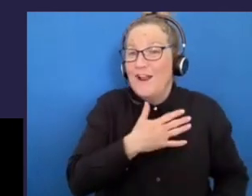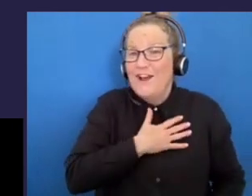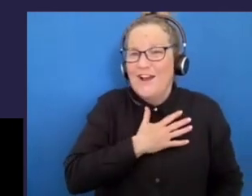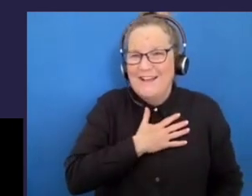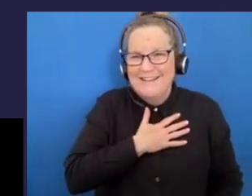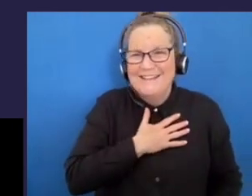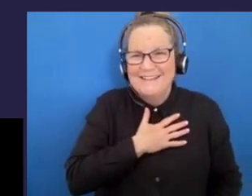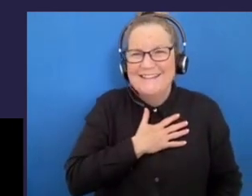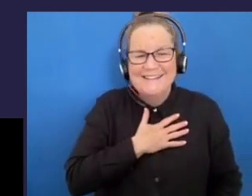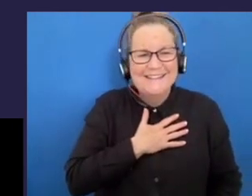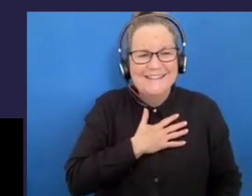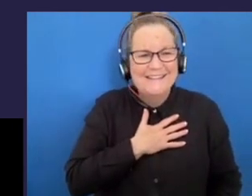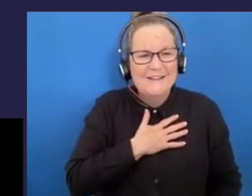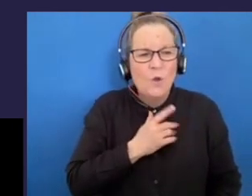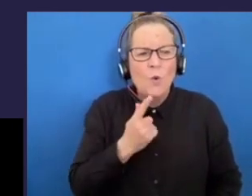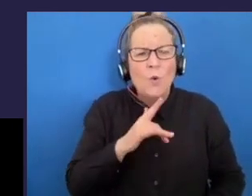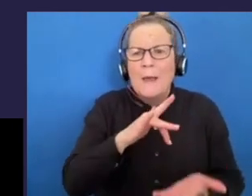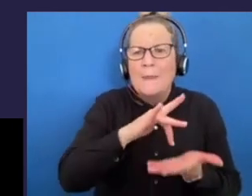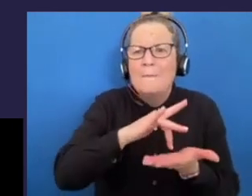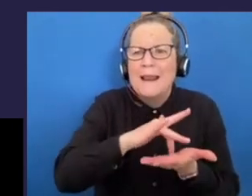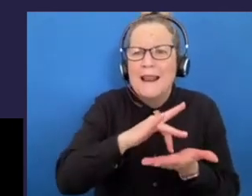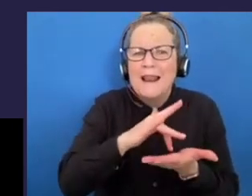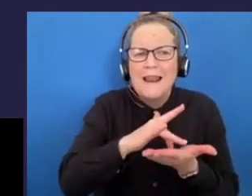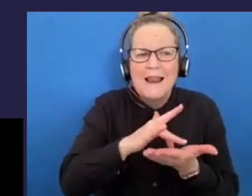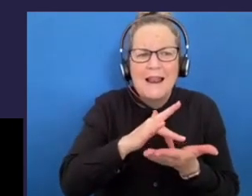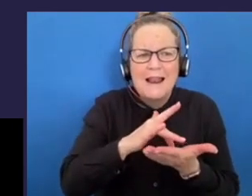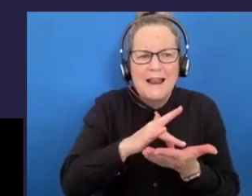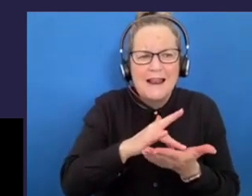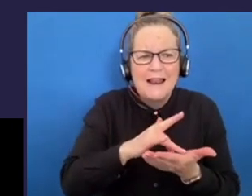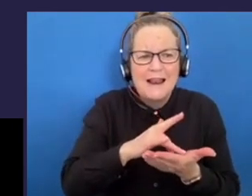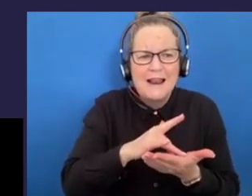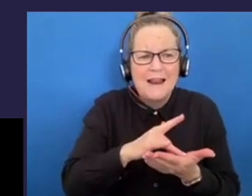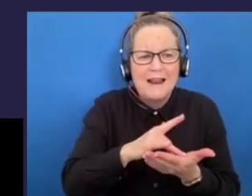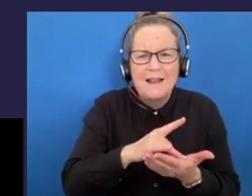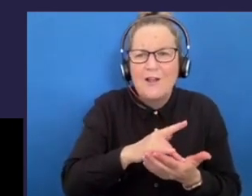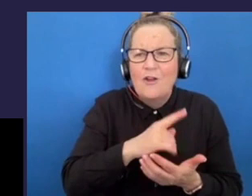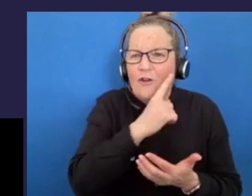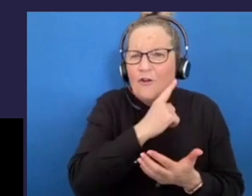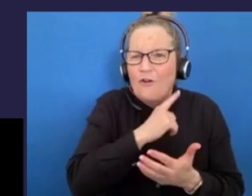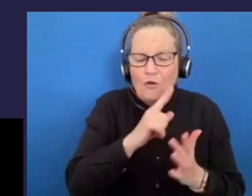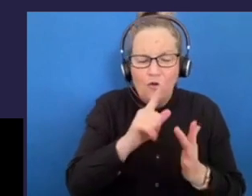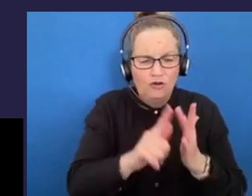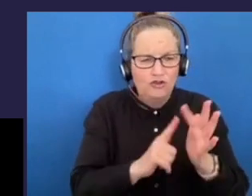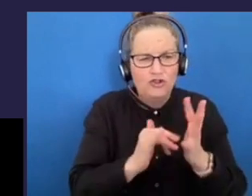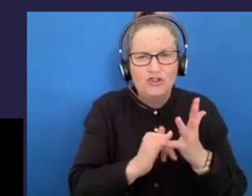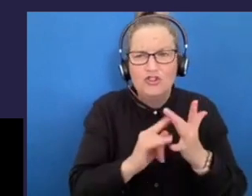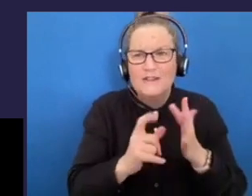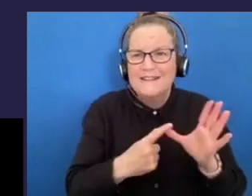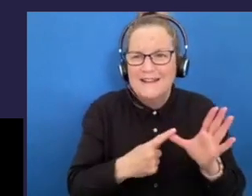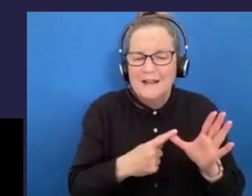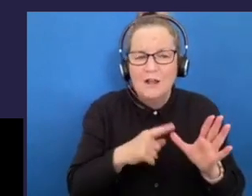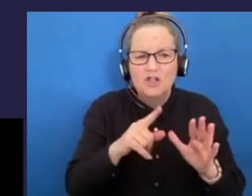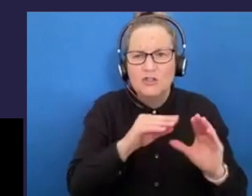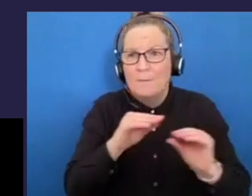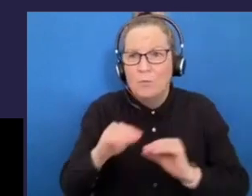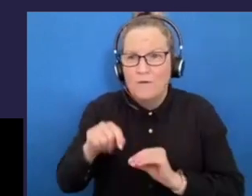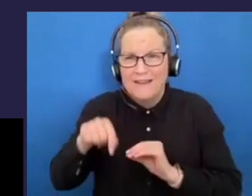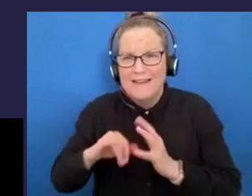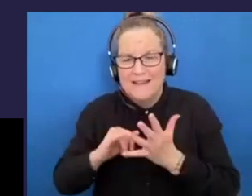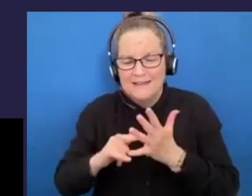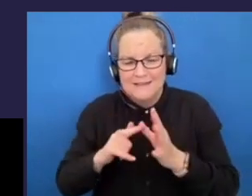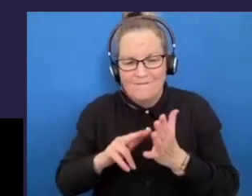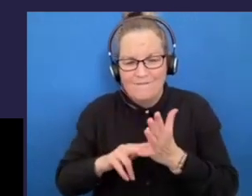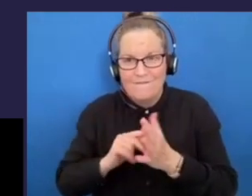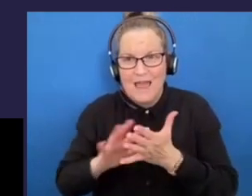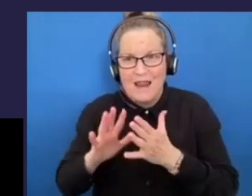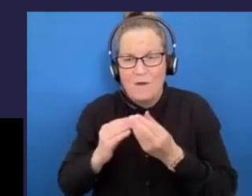Right in the center of the picture at the bottom, Jessica Foyt, a woman who moved to Savannah with her mother